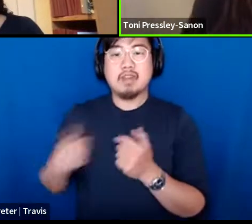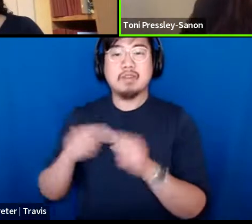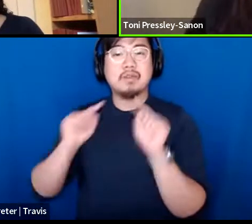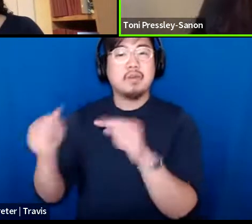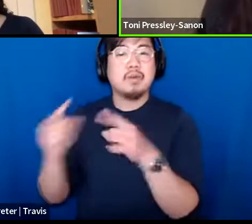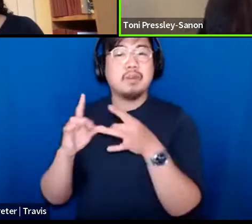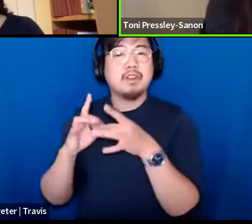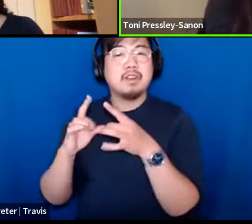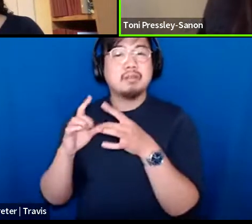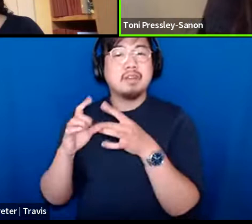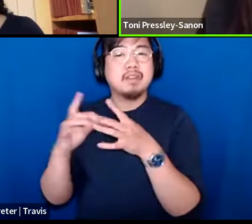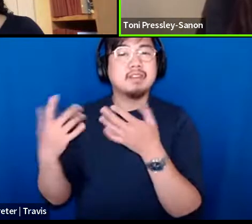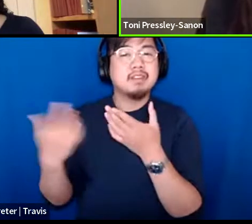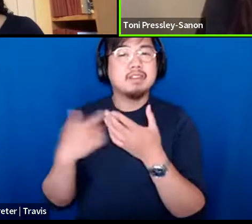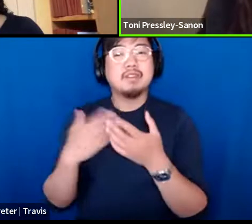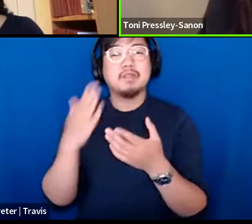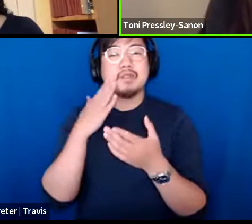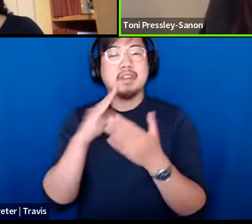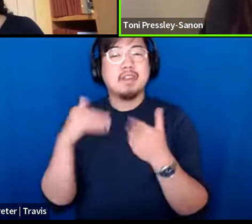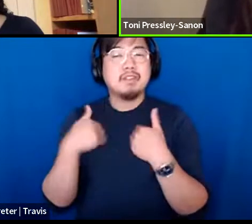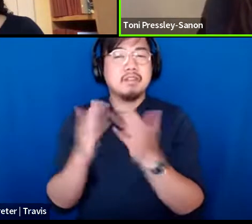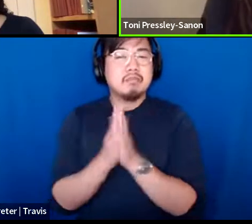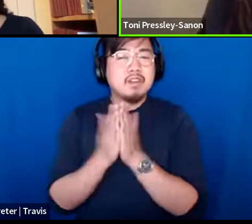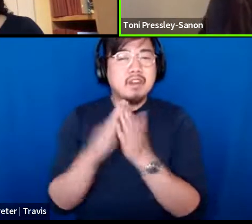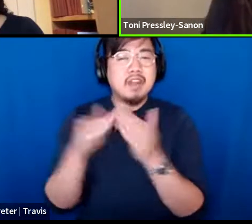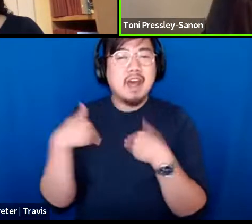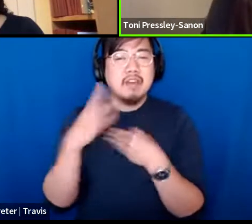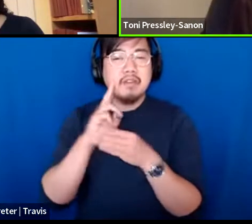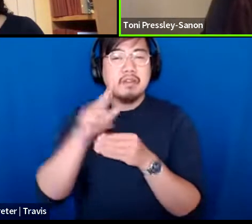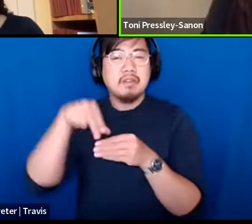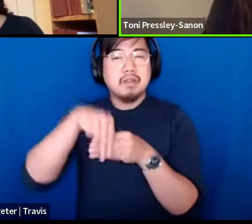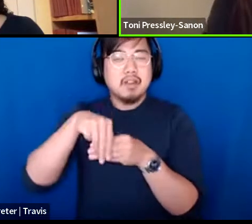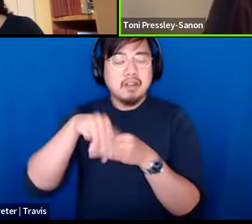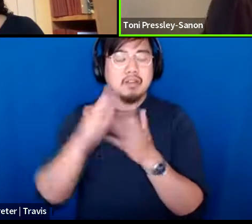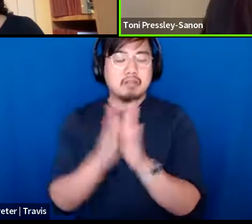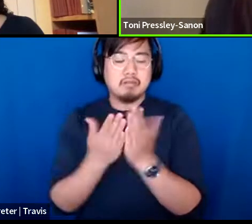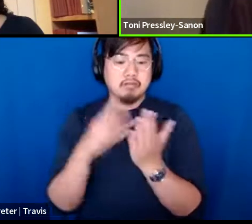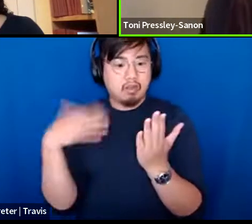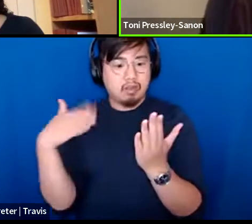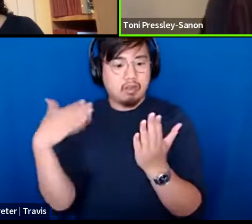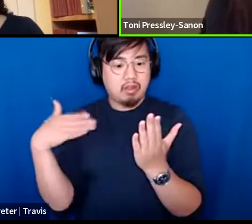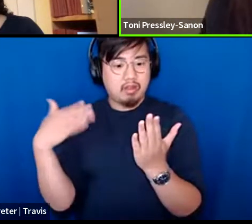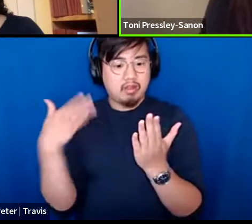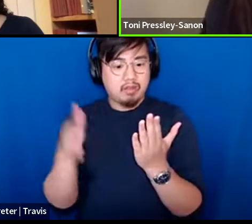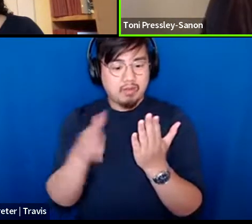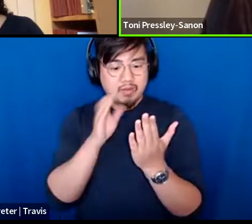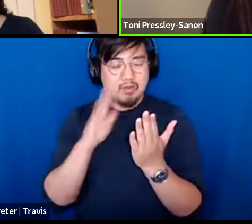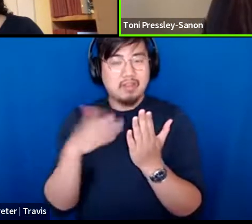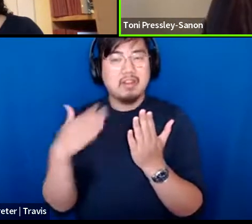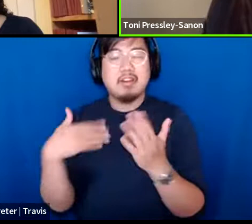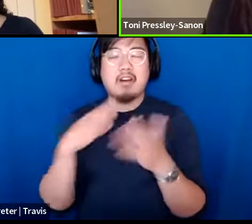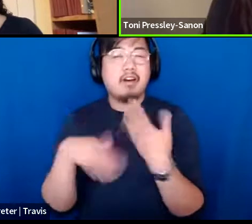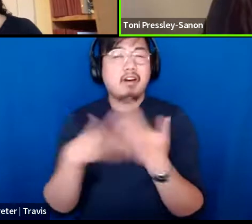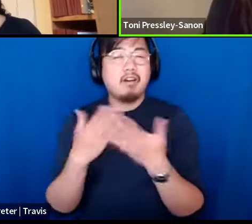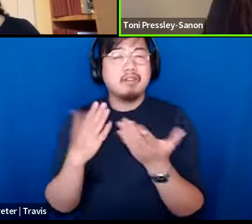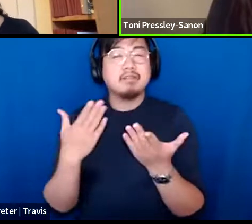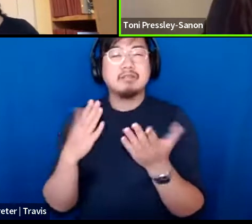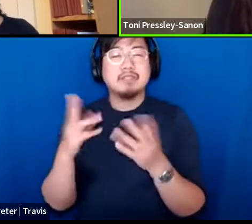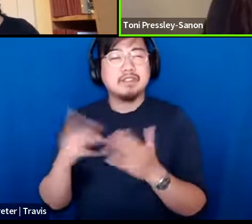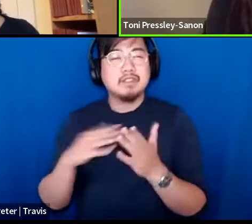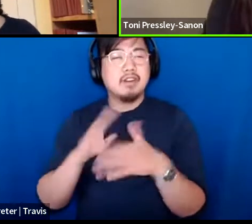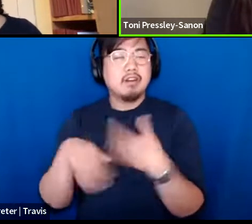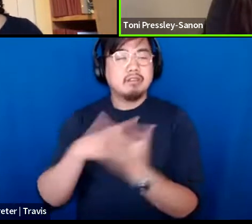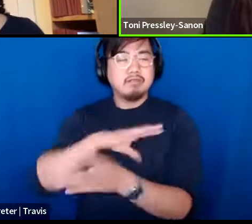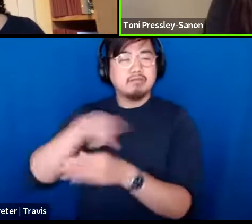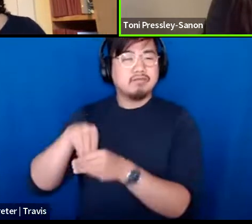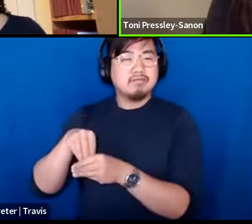and was just fascinated by all of your insights, all of the history that you give,